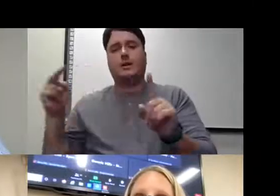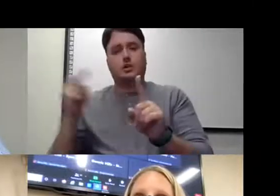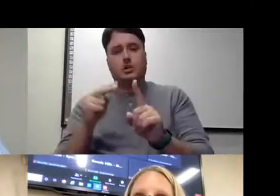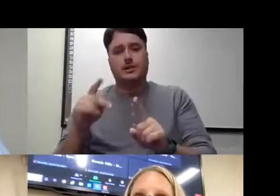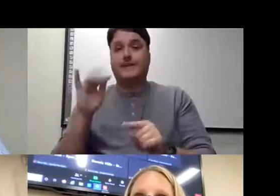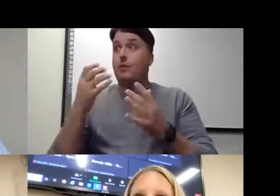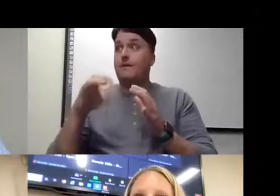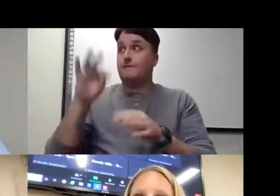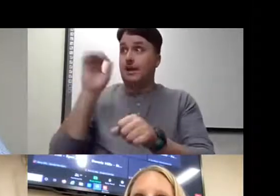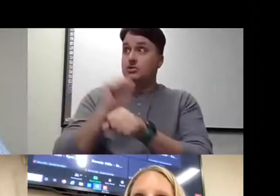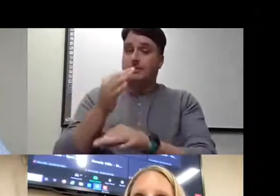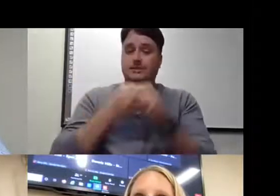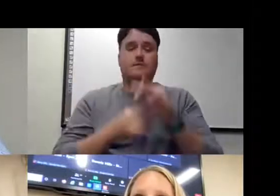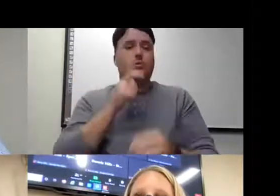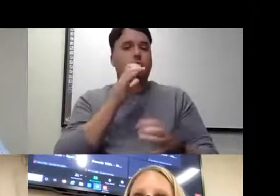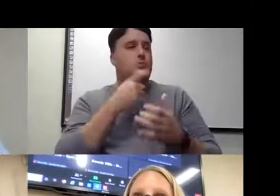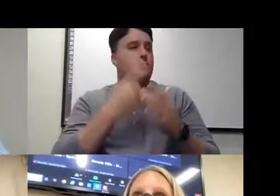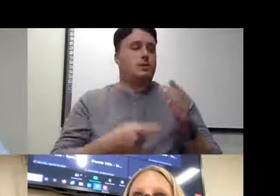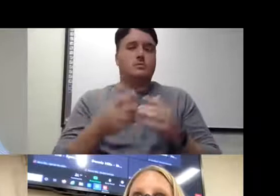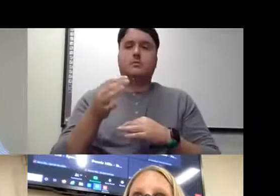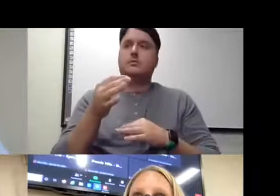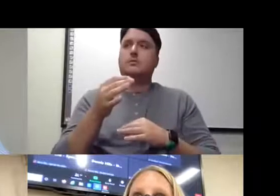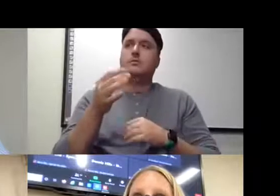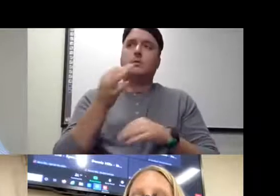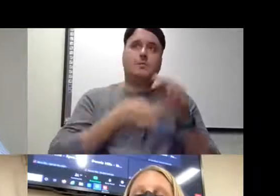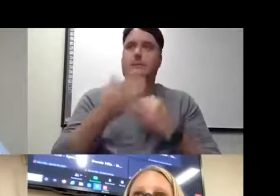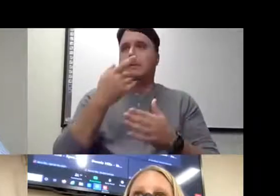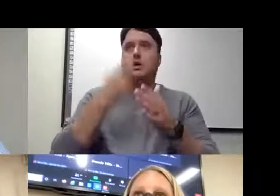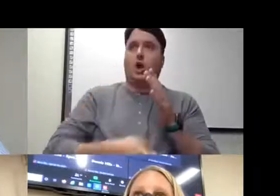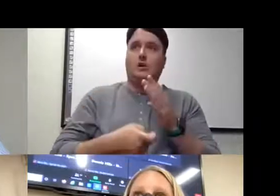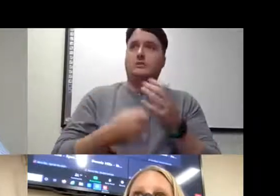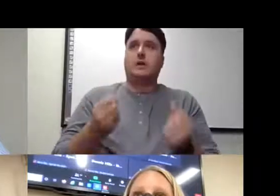a job and said if it was with an agreement in place and without an agreement in place, what might the cost difference be?